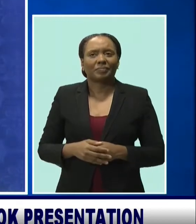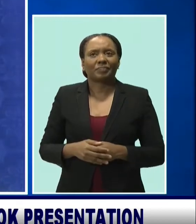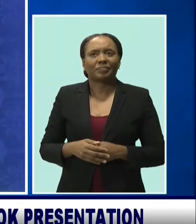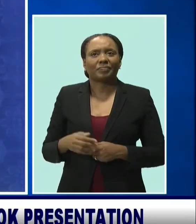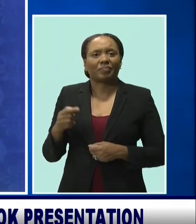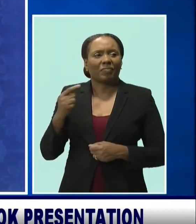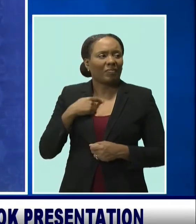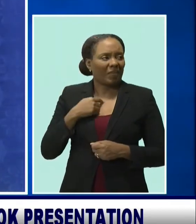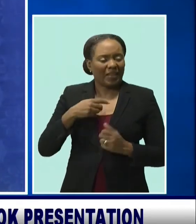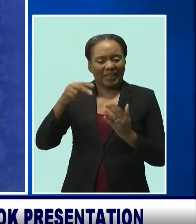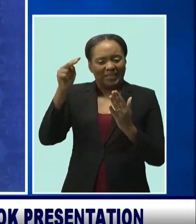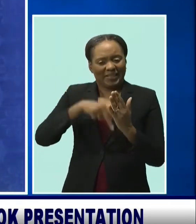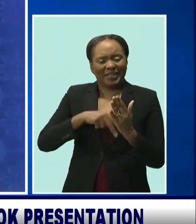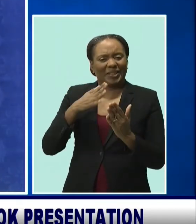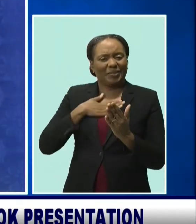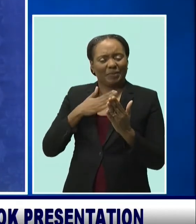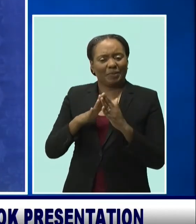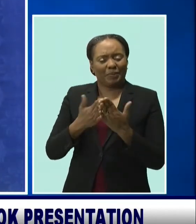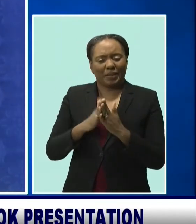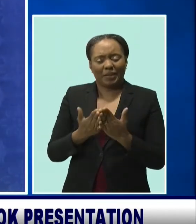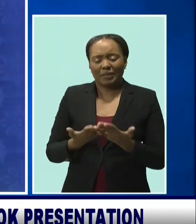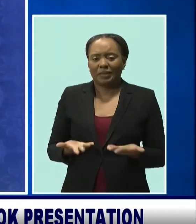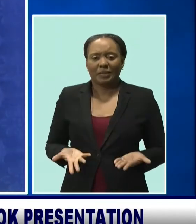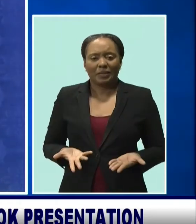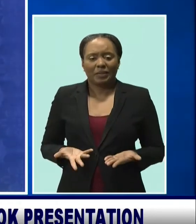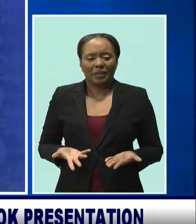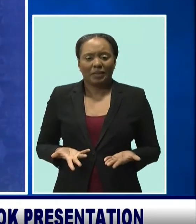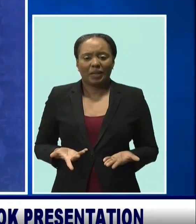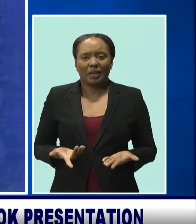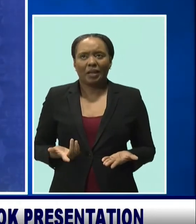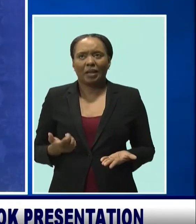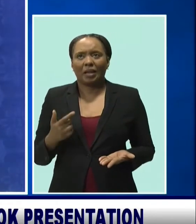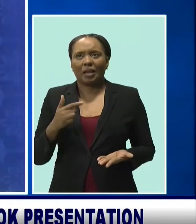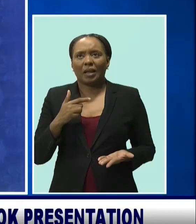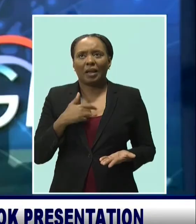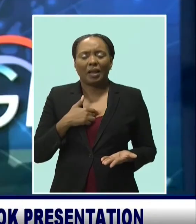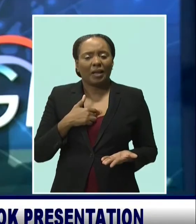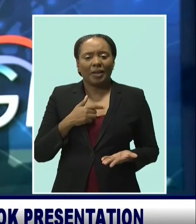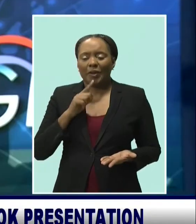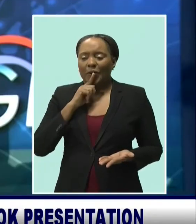books, I'm seeing the whole of Barbados before me.